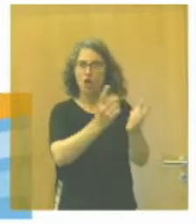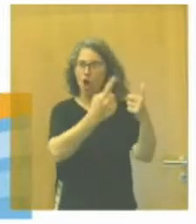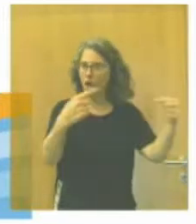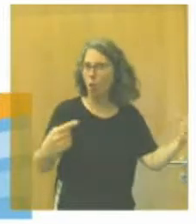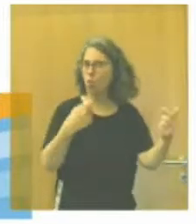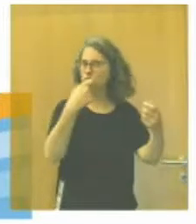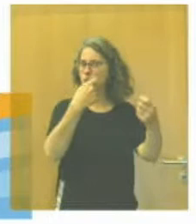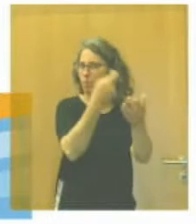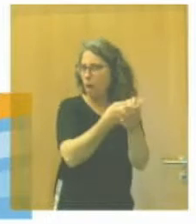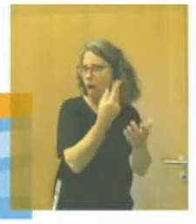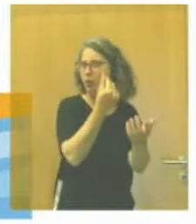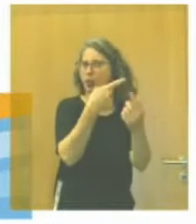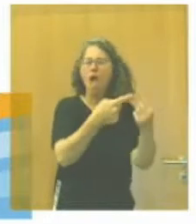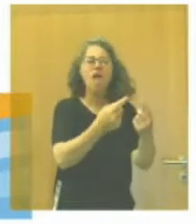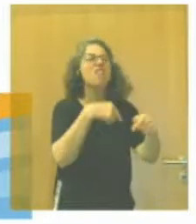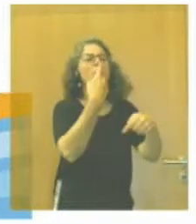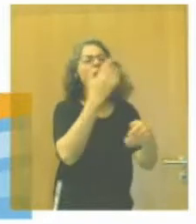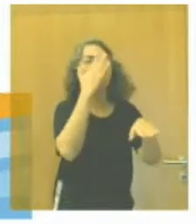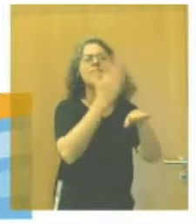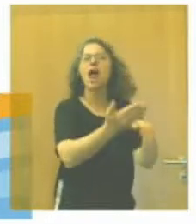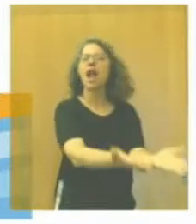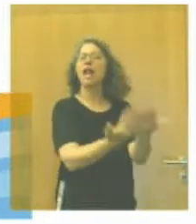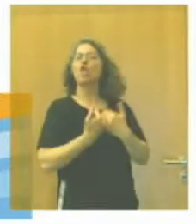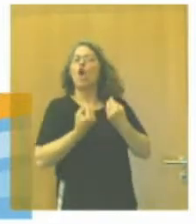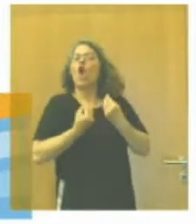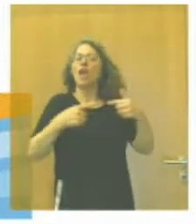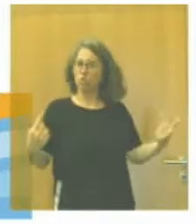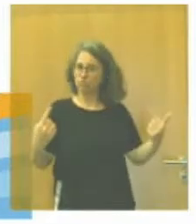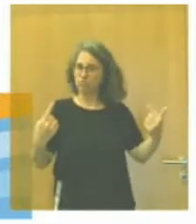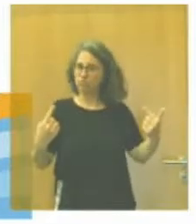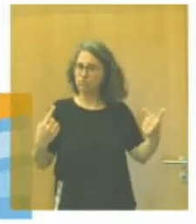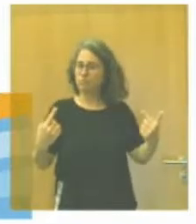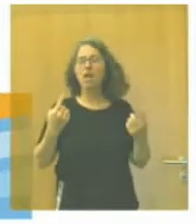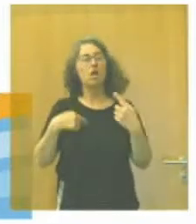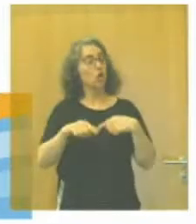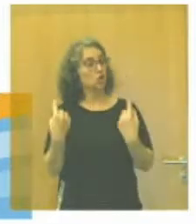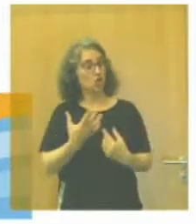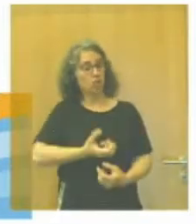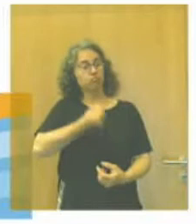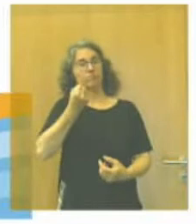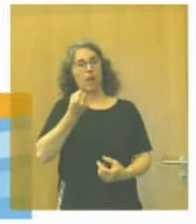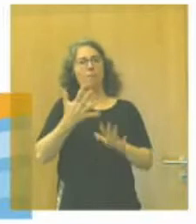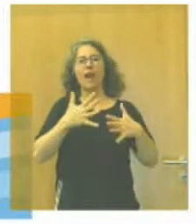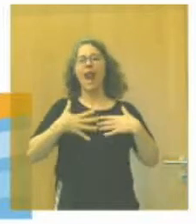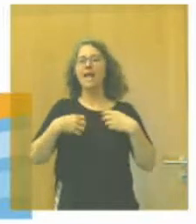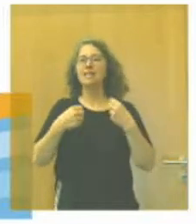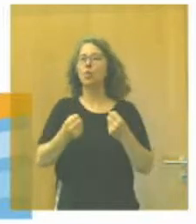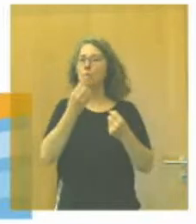back? And of course, what we get back, importantly, is for health. We get better health, better